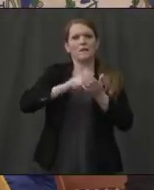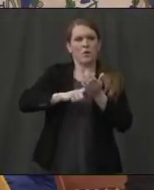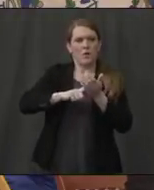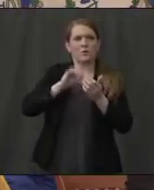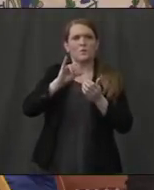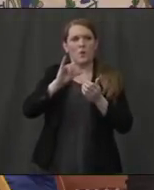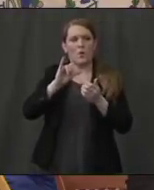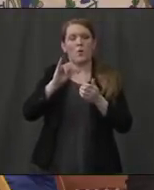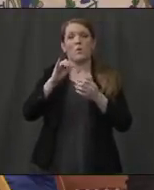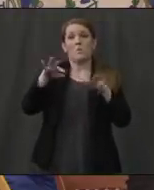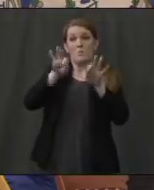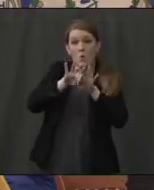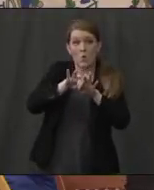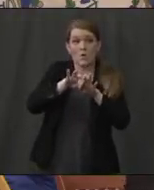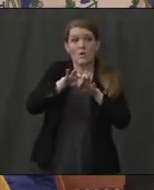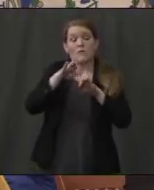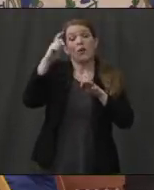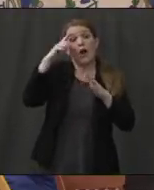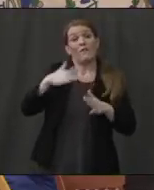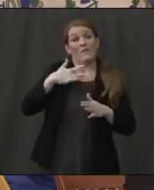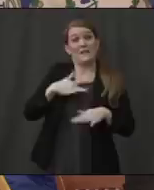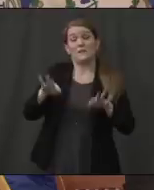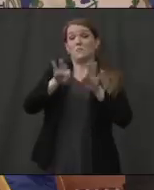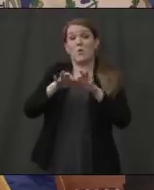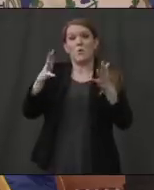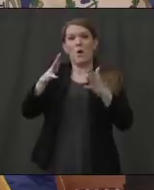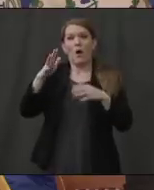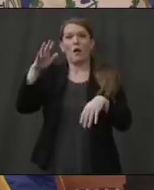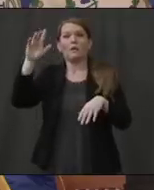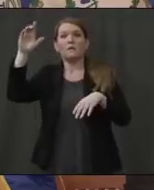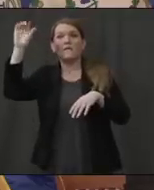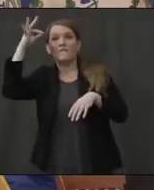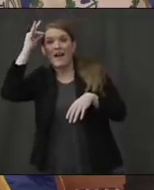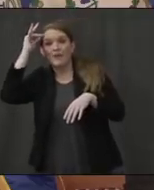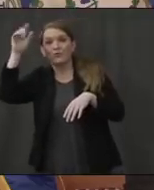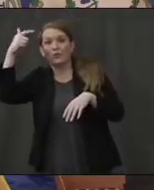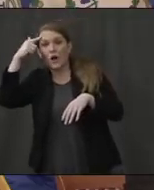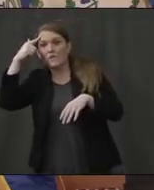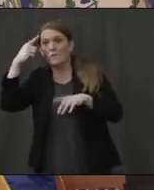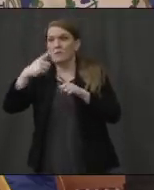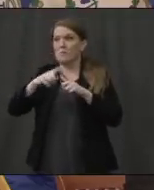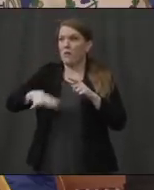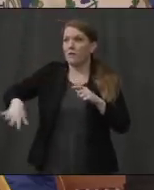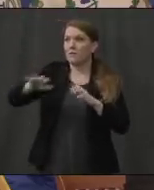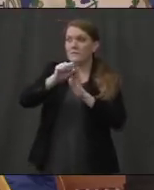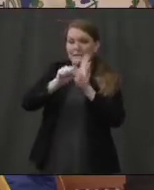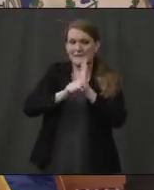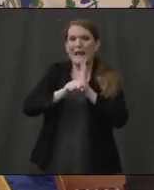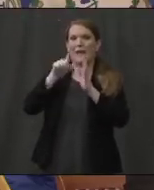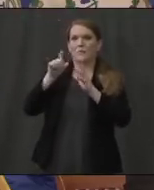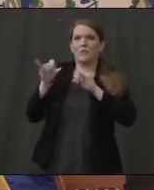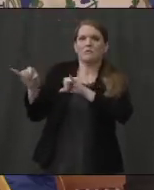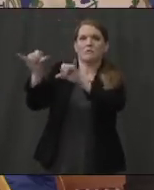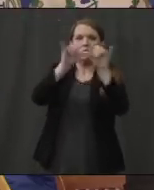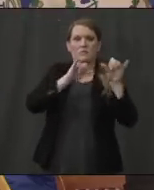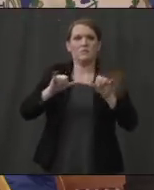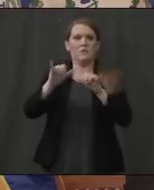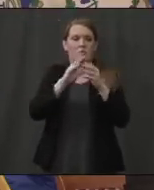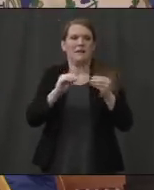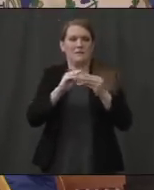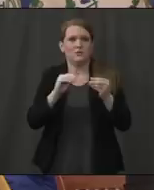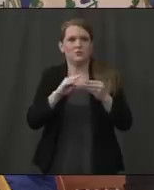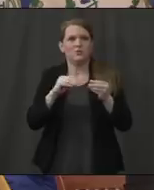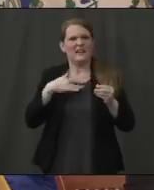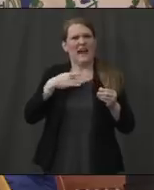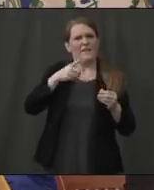voice and that people move forward. I think that's what you will find with the entire healthcare system in the state of Connecticut. Is